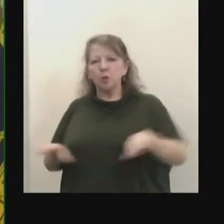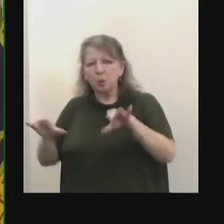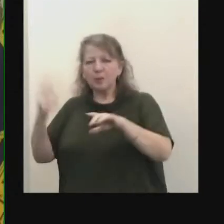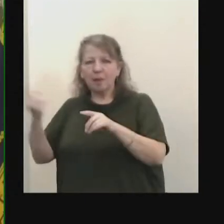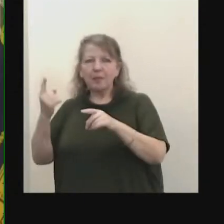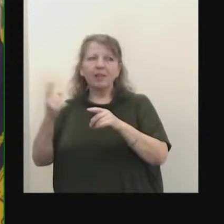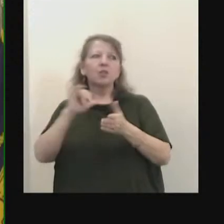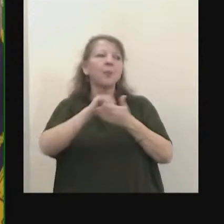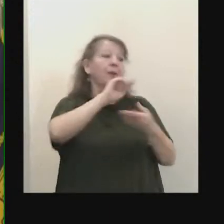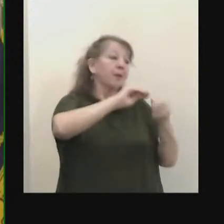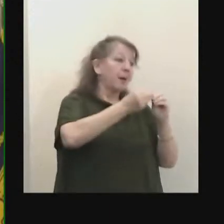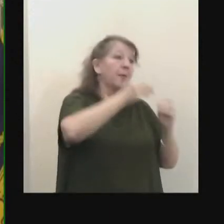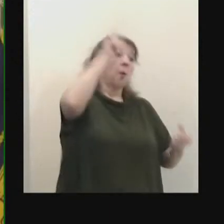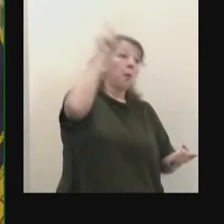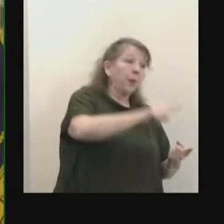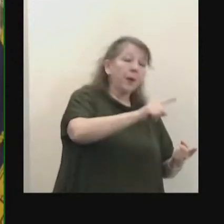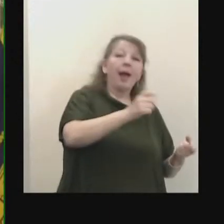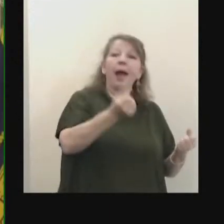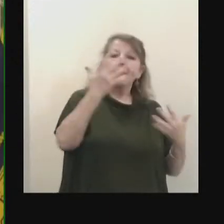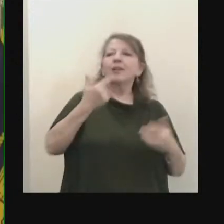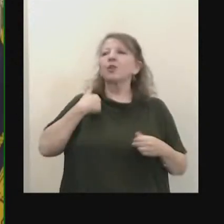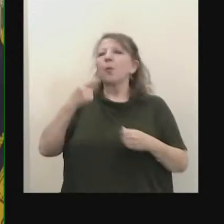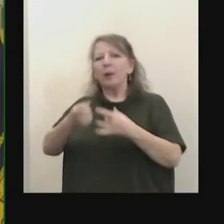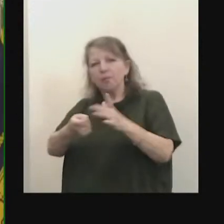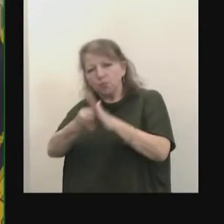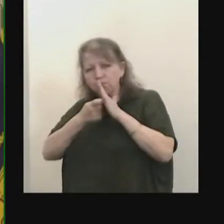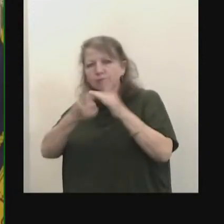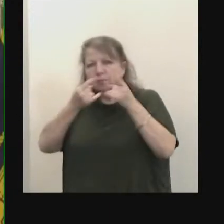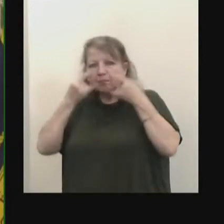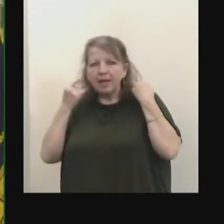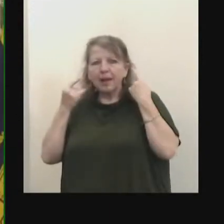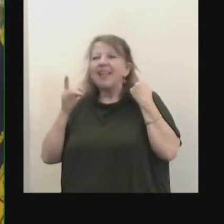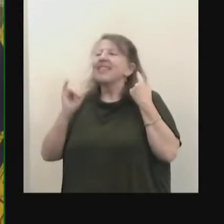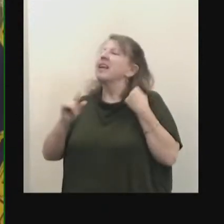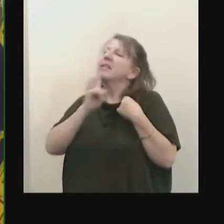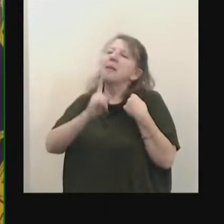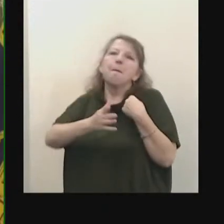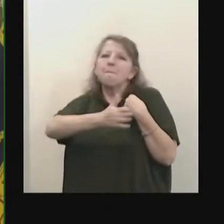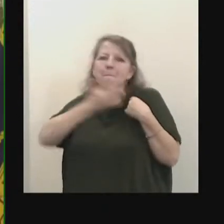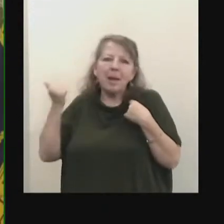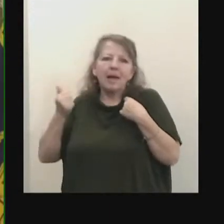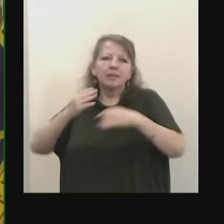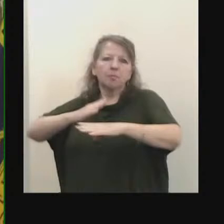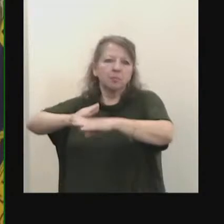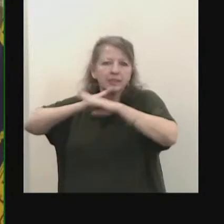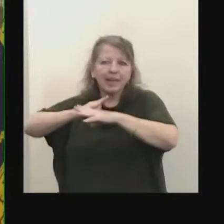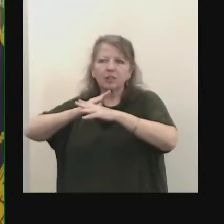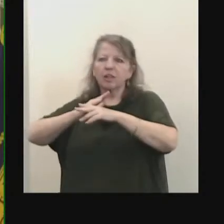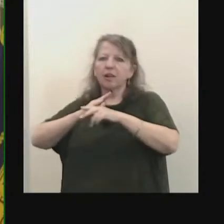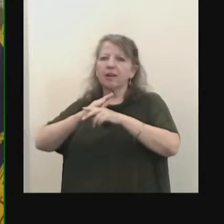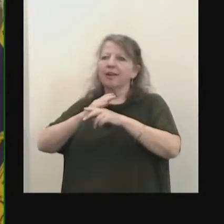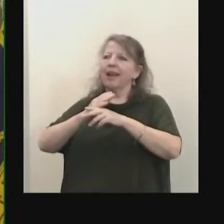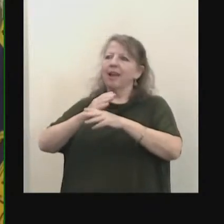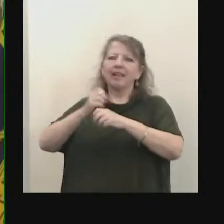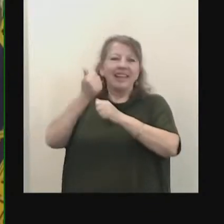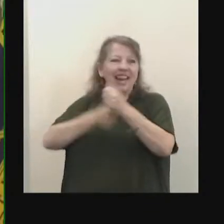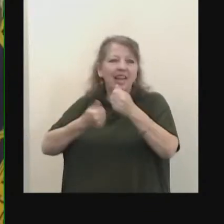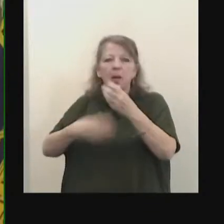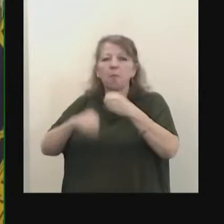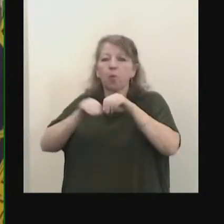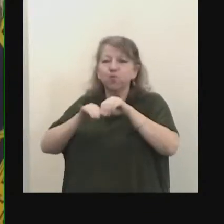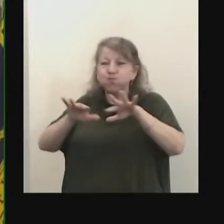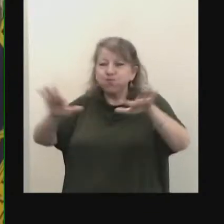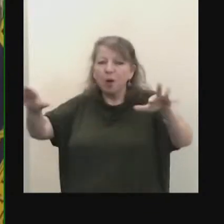mask mandate because it is the best way to protect and prevent the further transmission of COVID-19, which is the best way